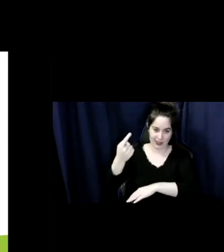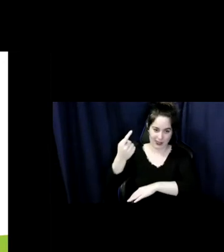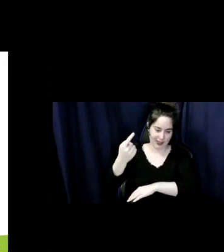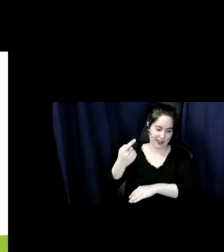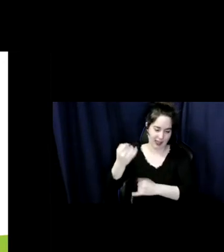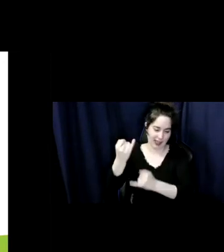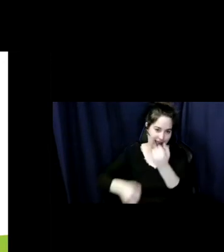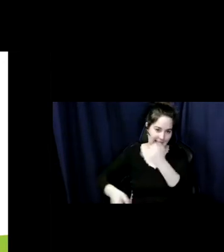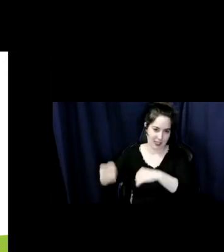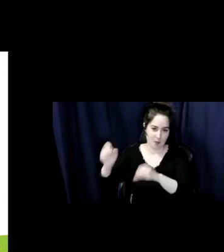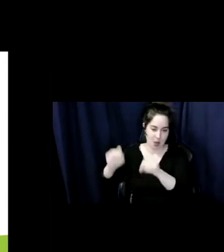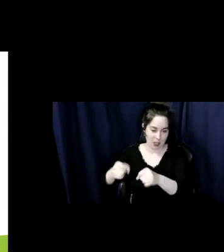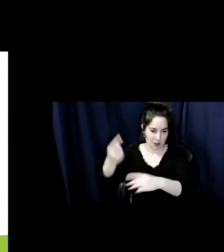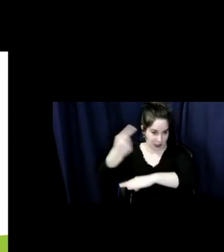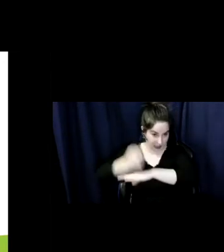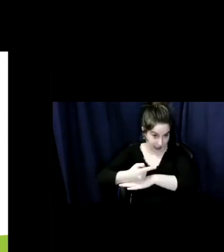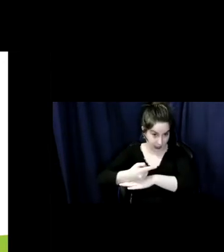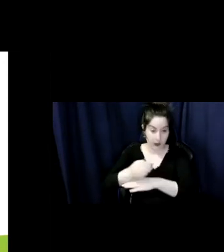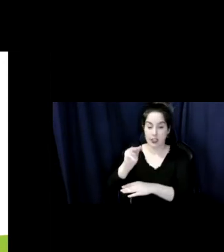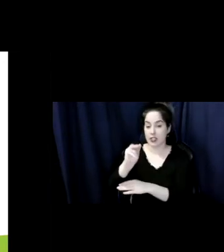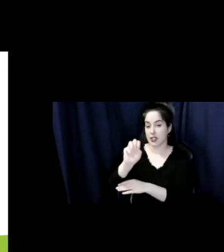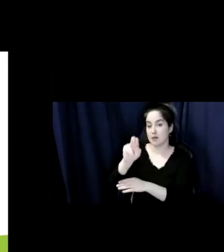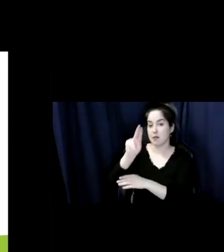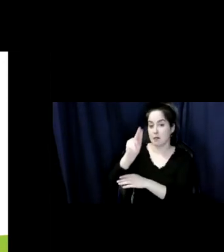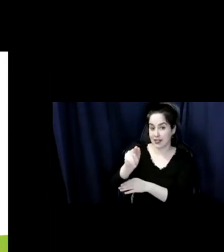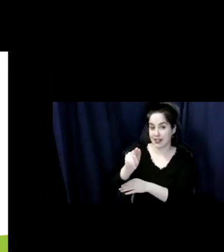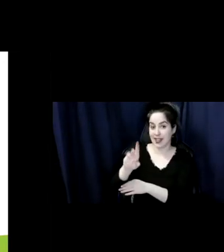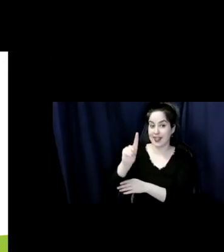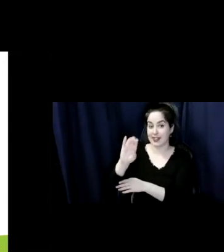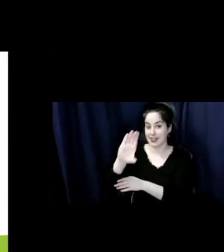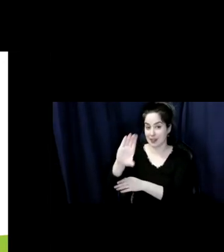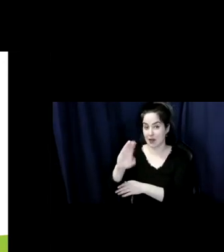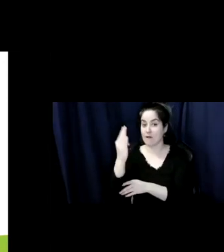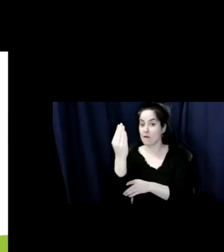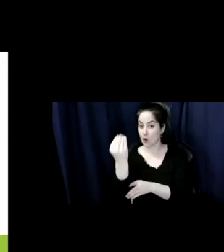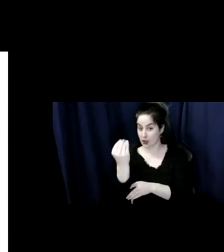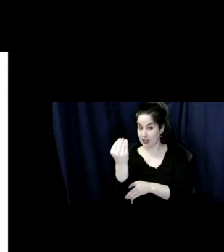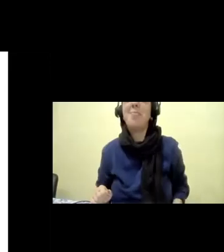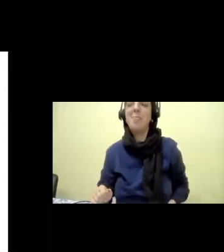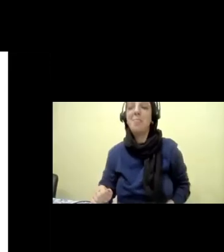Monday, December 14th at 11:59 p.m.